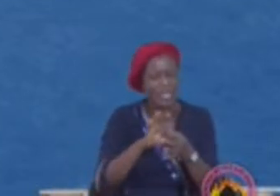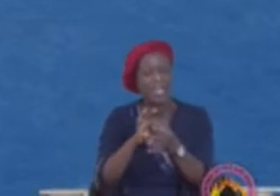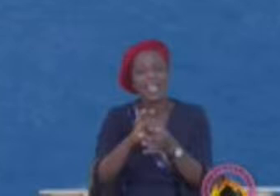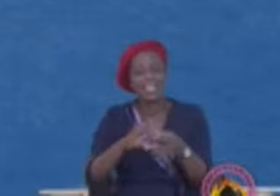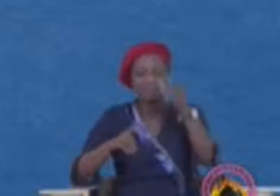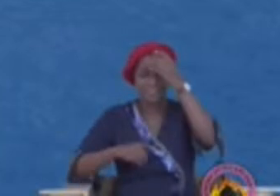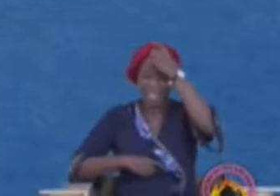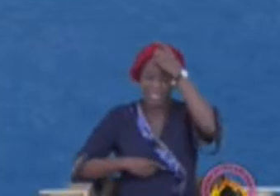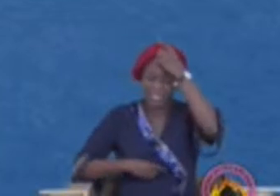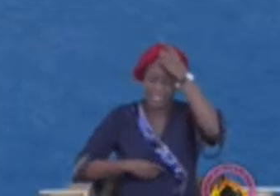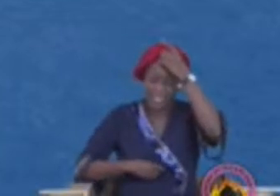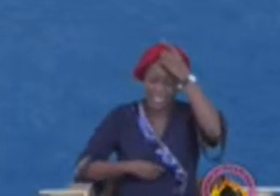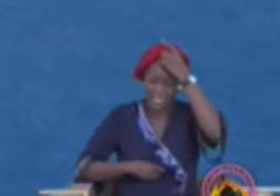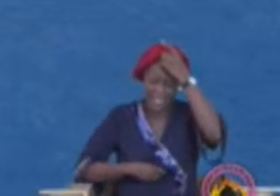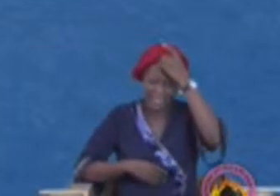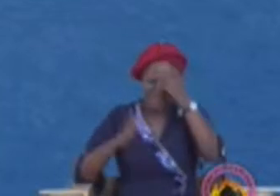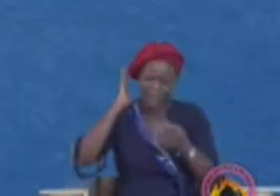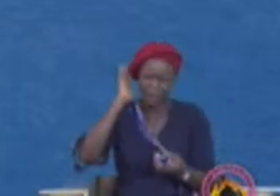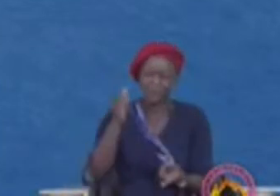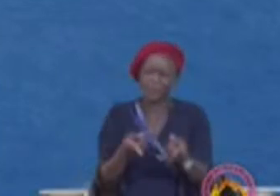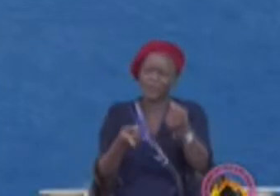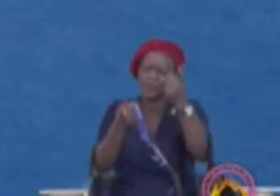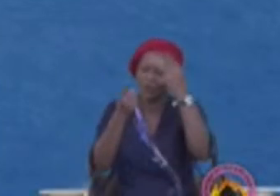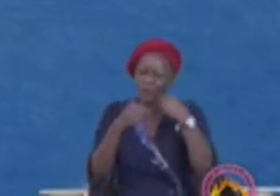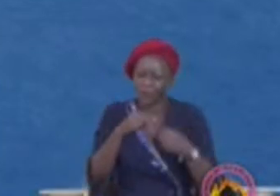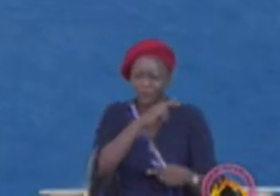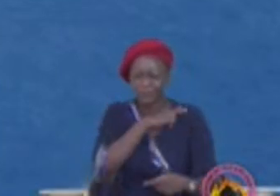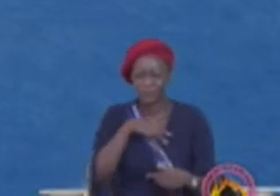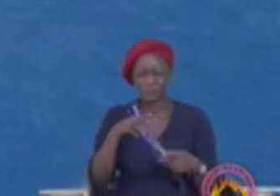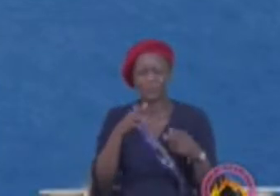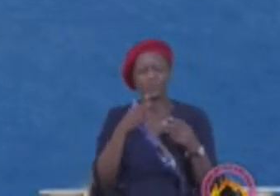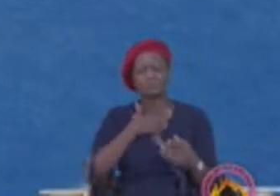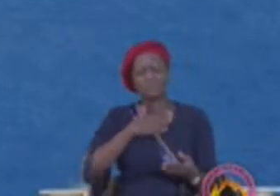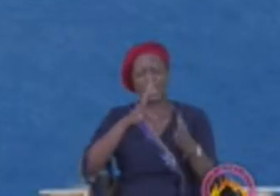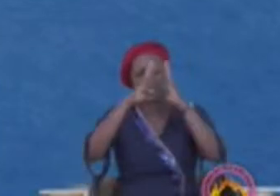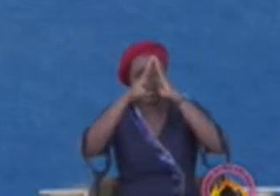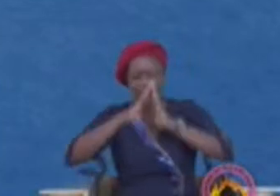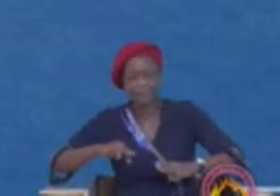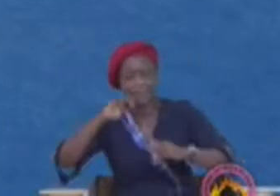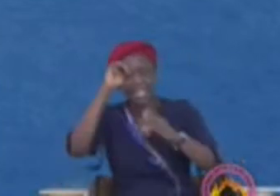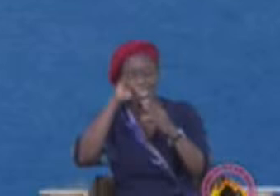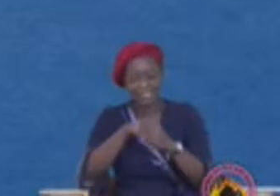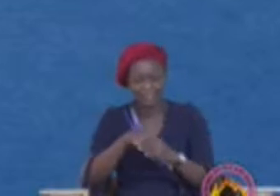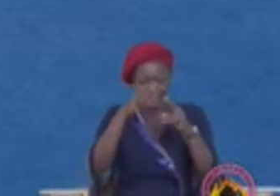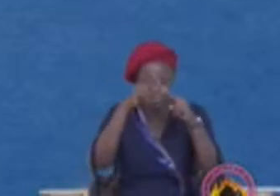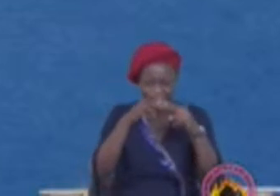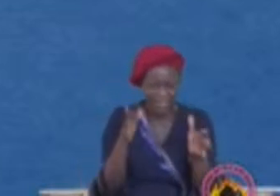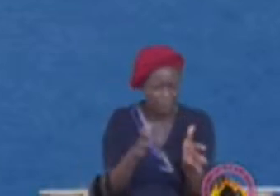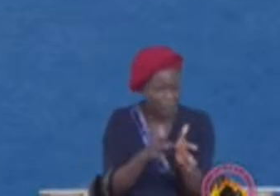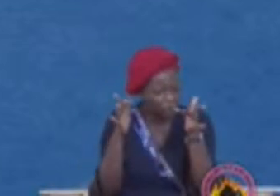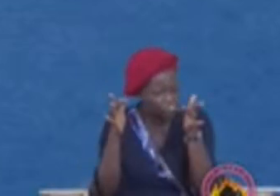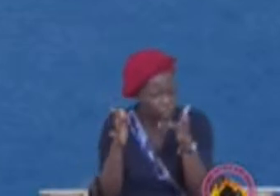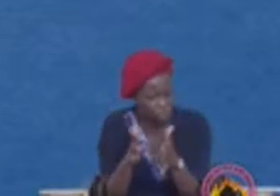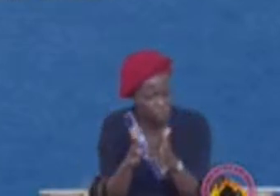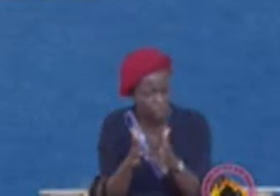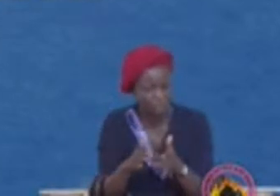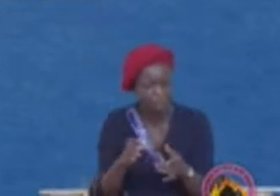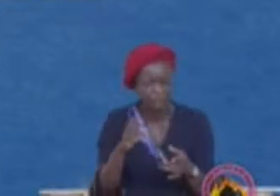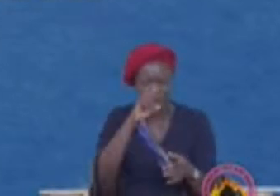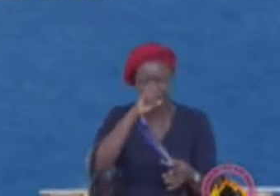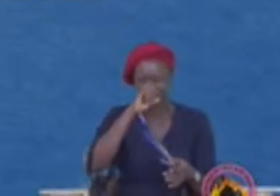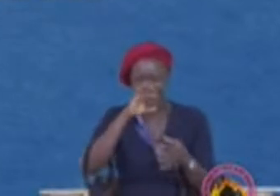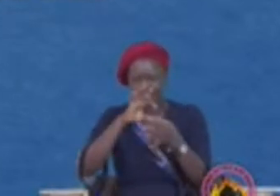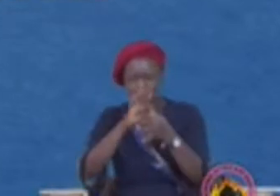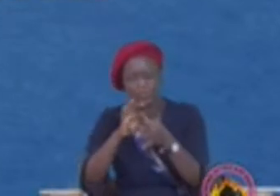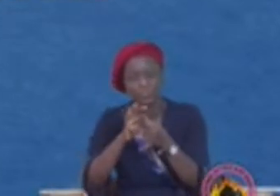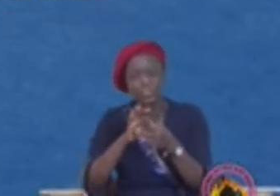sponsored infirmity. Will not come close to my camp. In the name of Jesus. Witchcraft sponsored